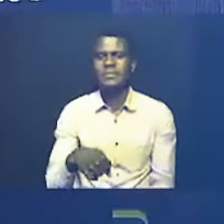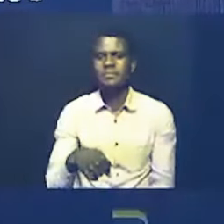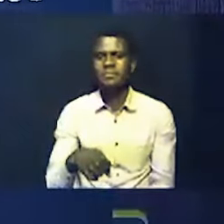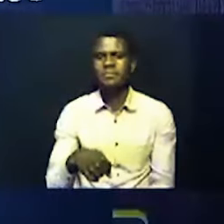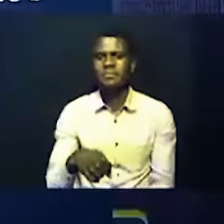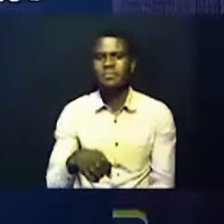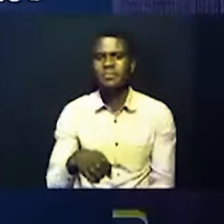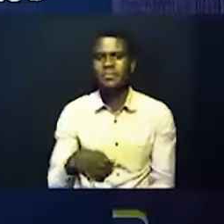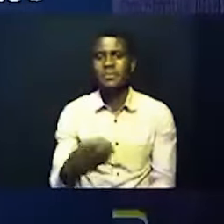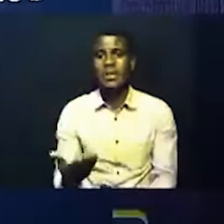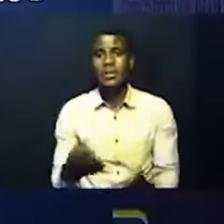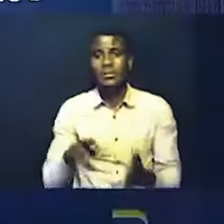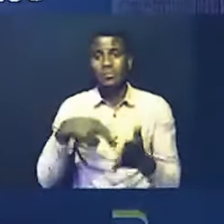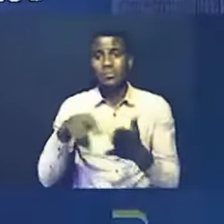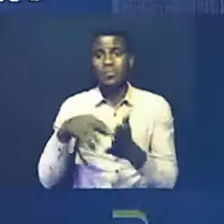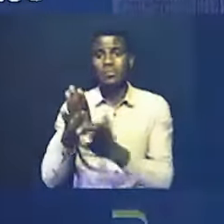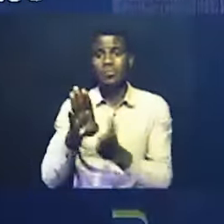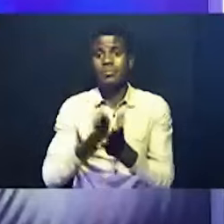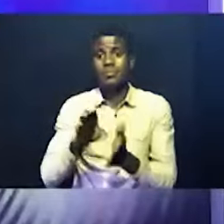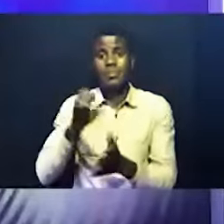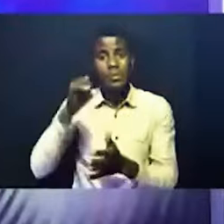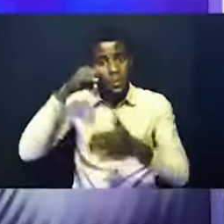evil isah